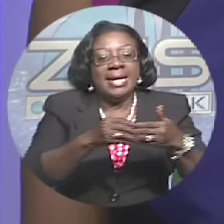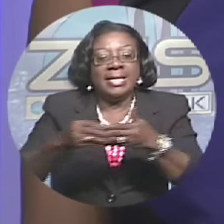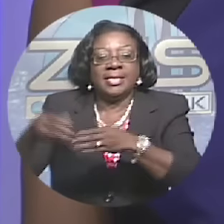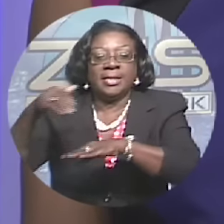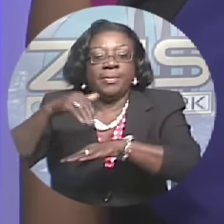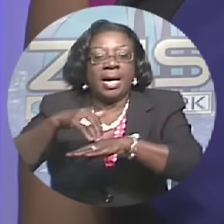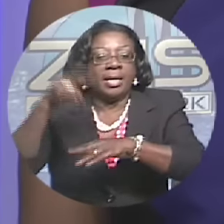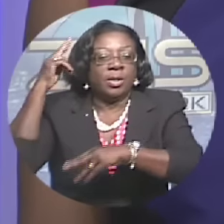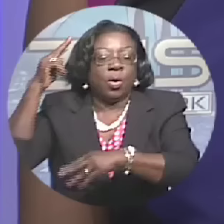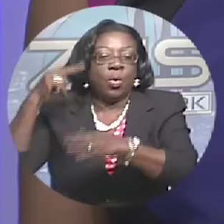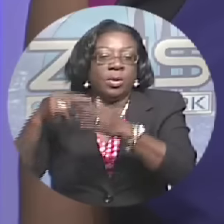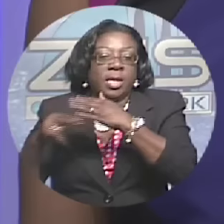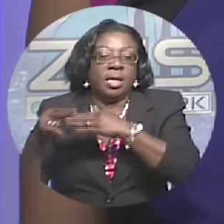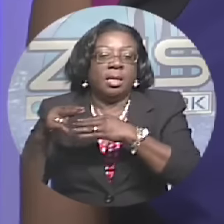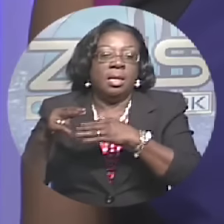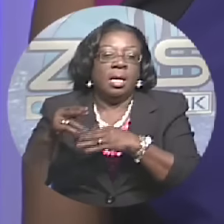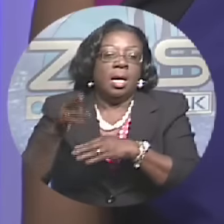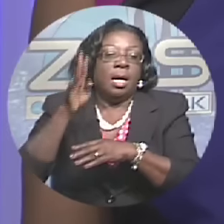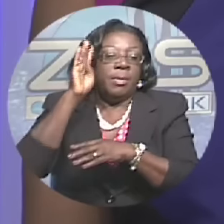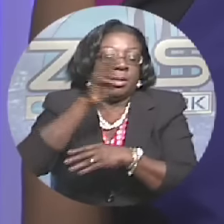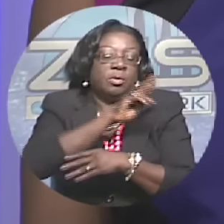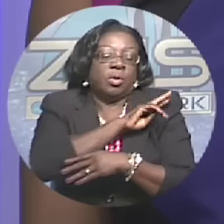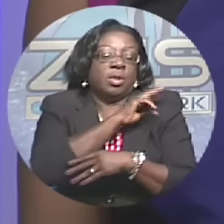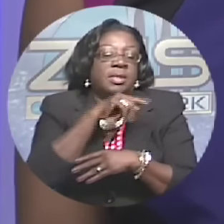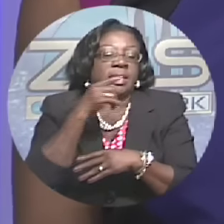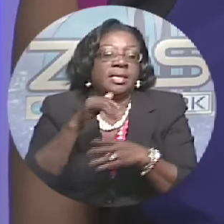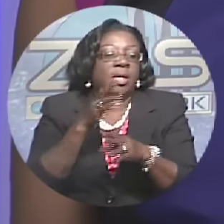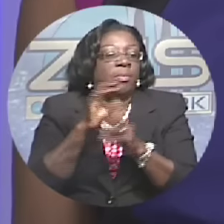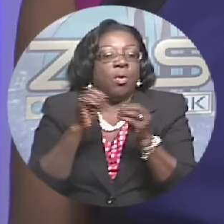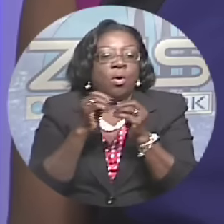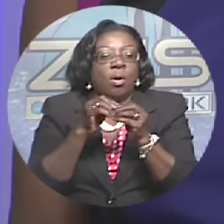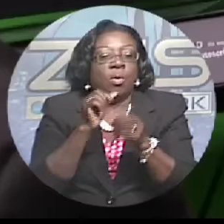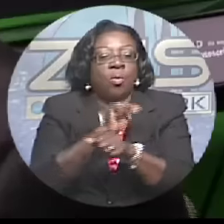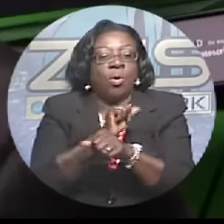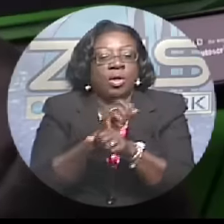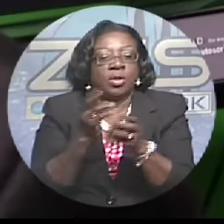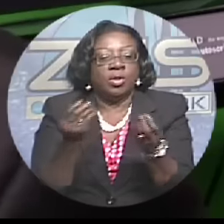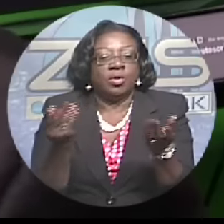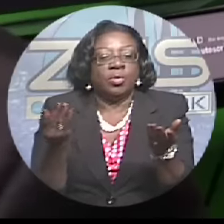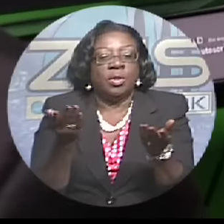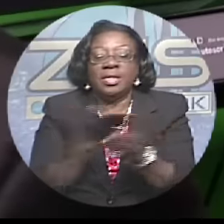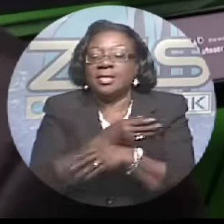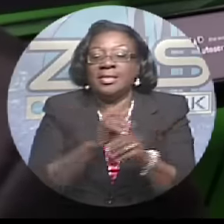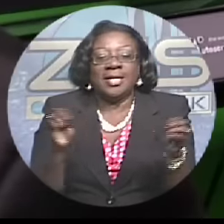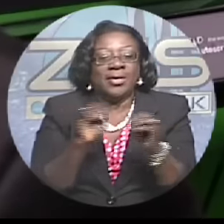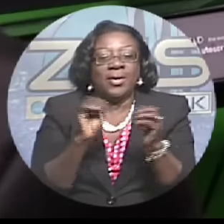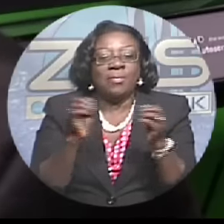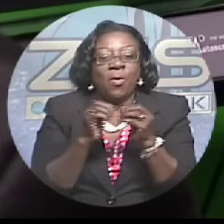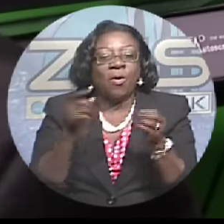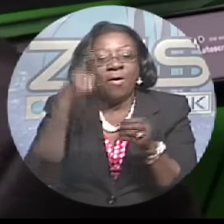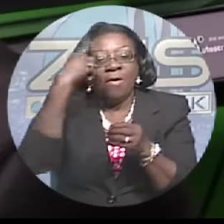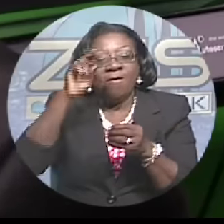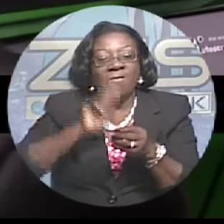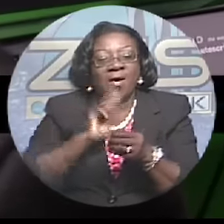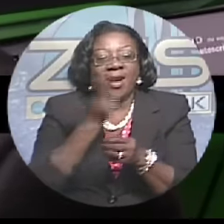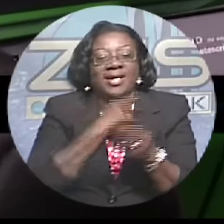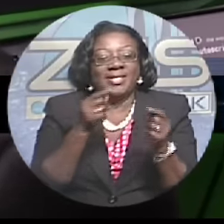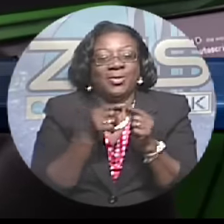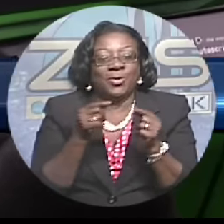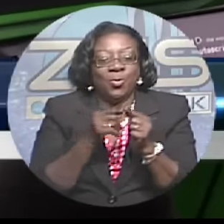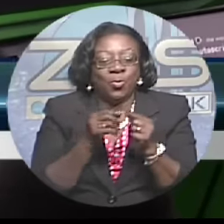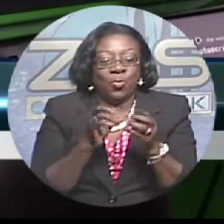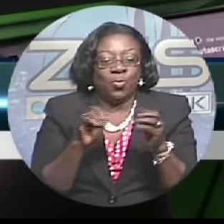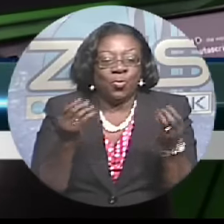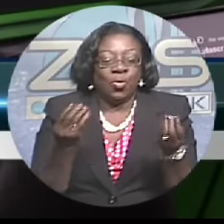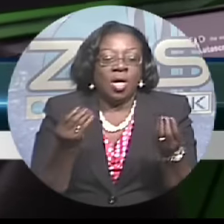sitting on that board, who says they no longer had a role to play. There was nothing left for us to do. The company is under the control of somebody